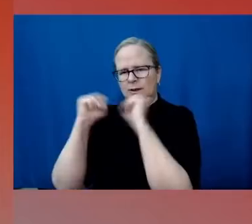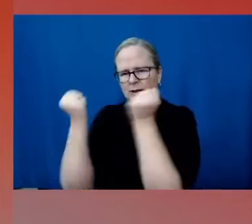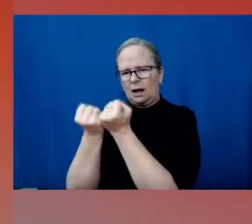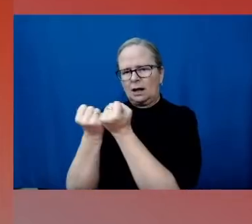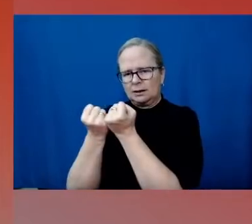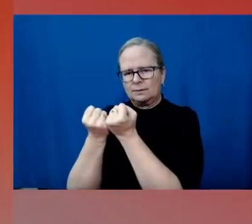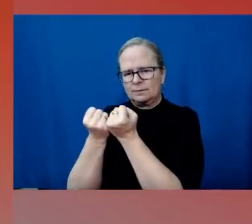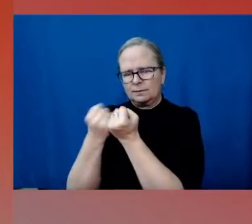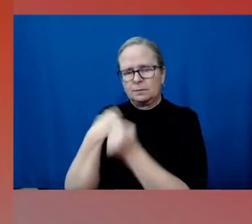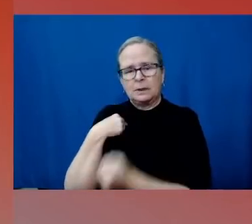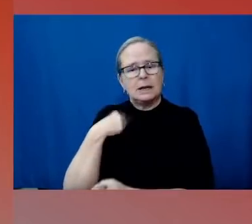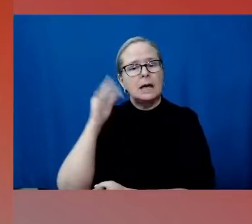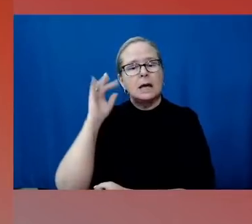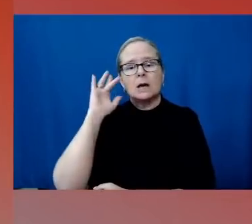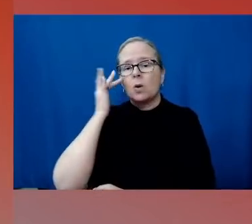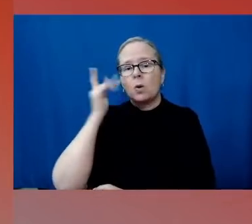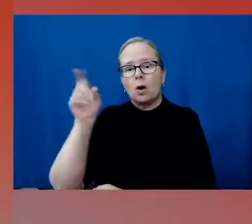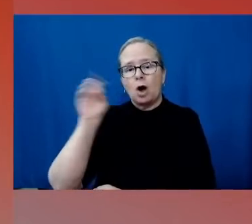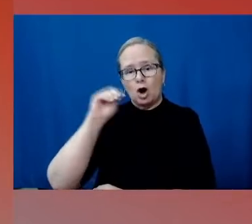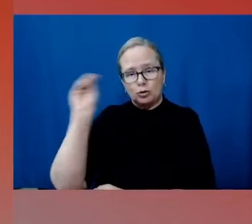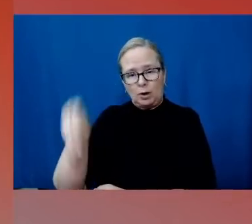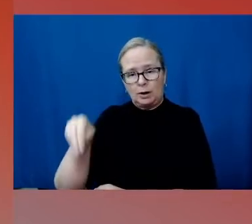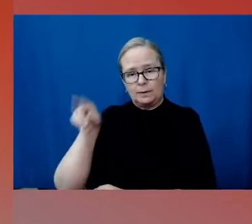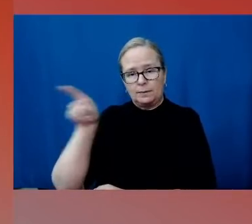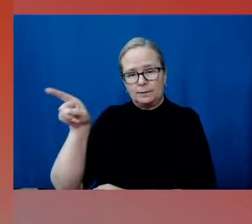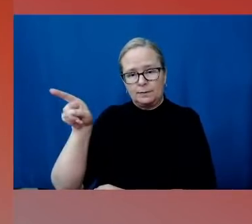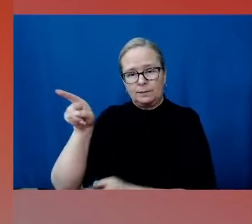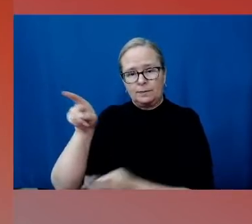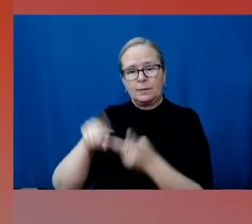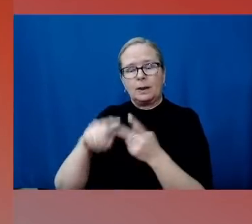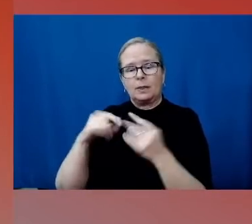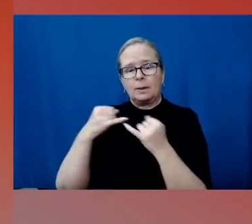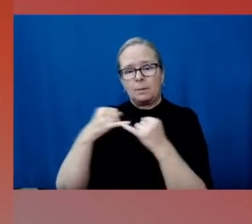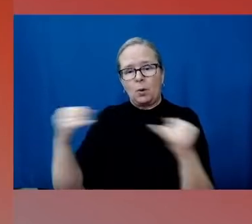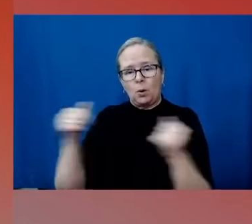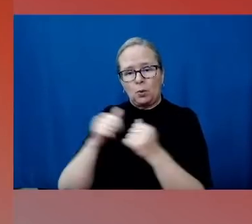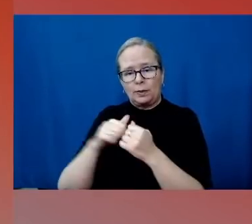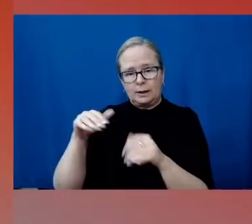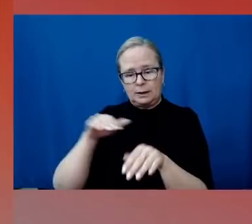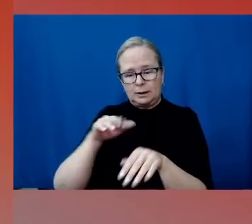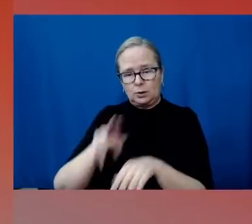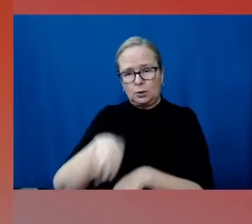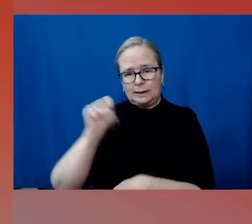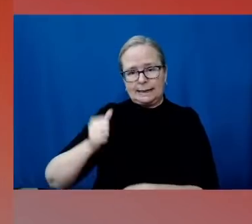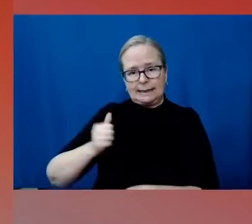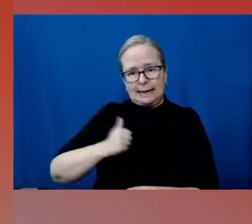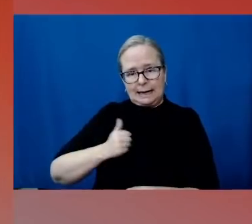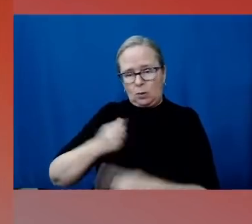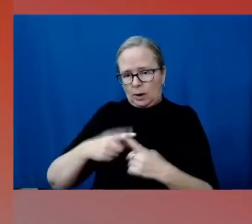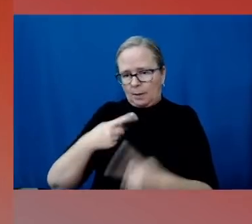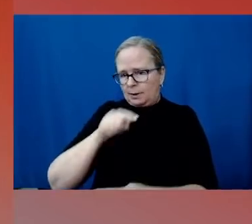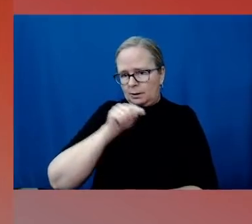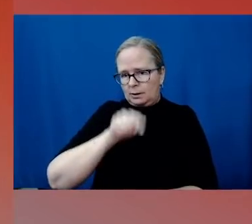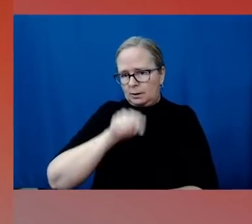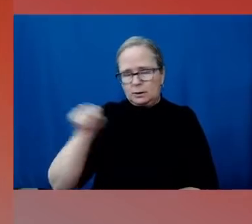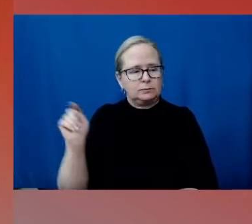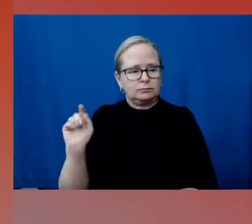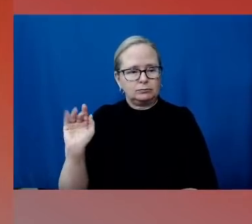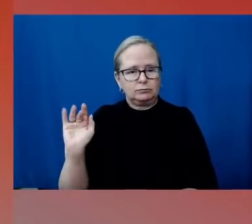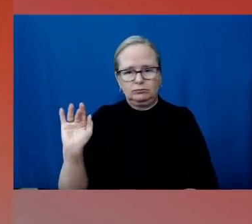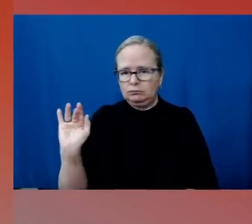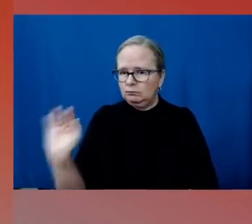on in Ottawa and on the border with the United States. I feel that if it's true that the